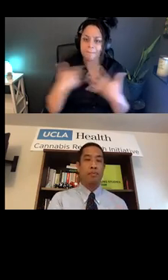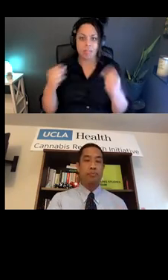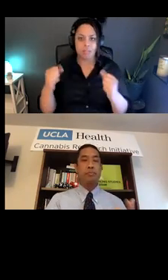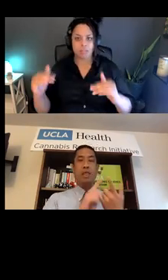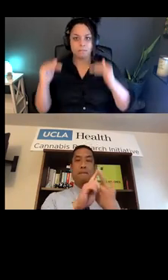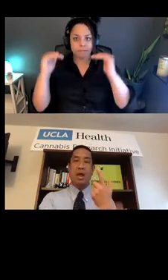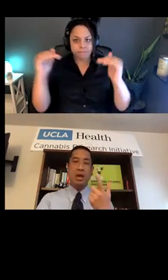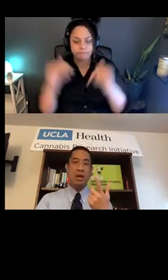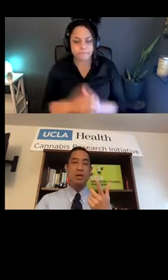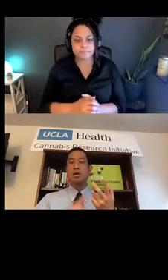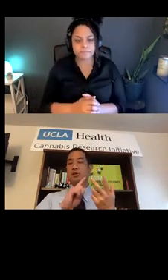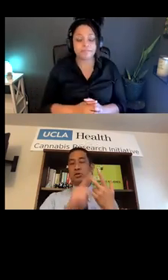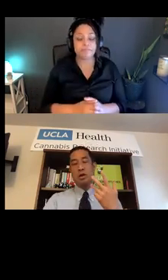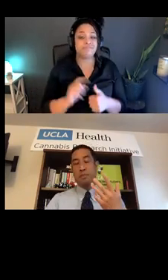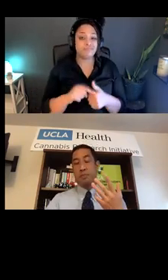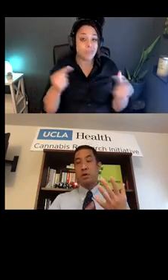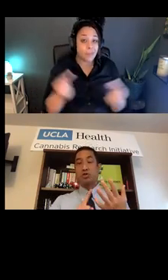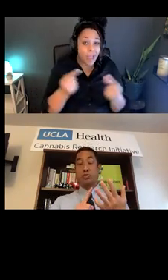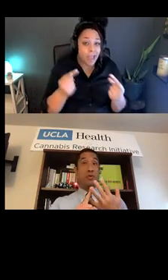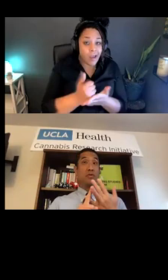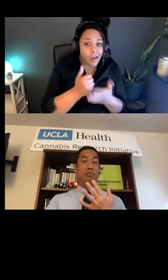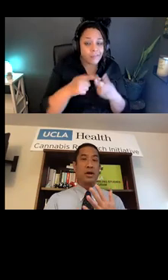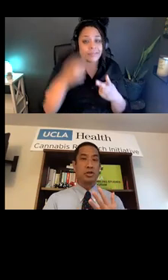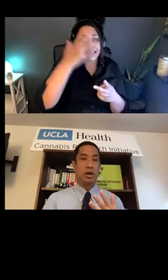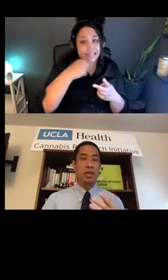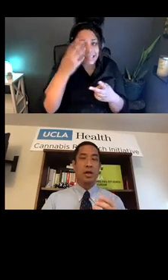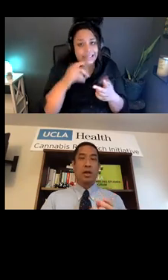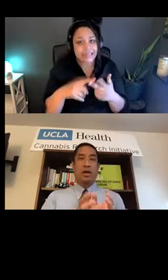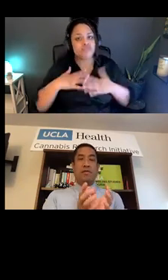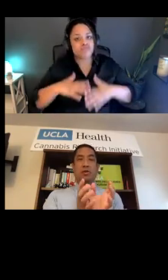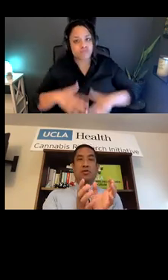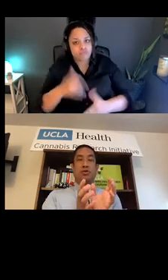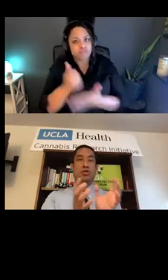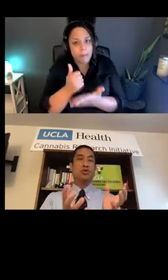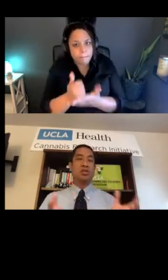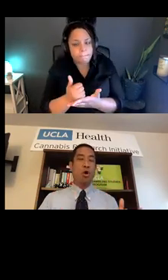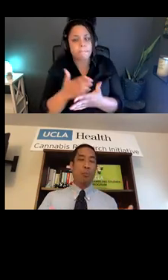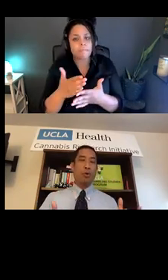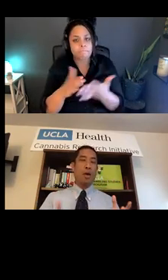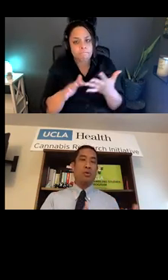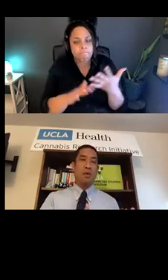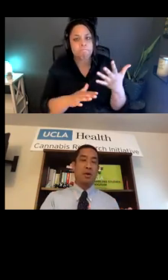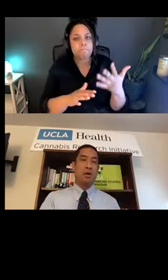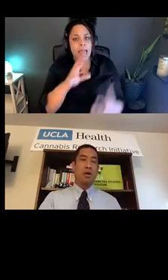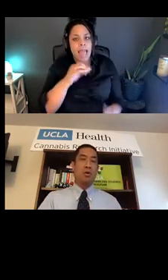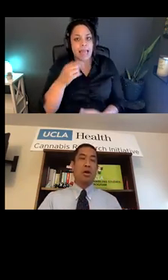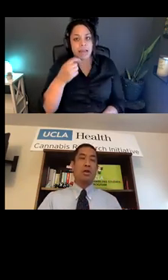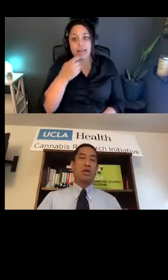example, pain, sleep, treatment of depression, even just reducing the opioid